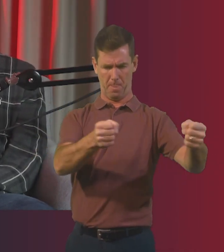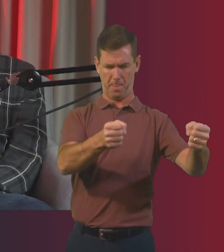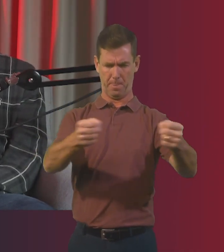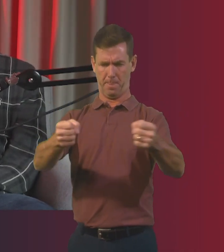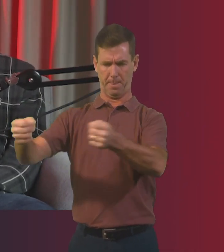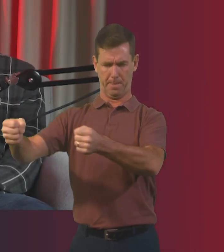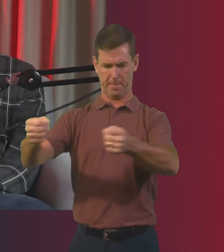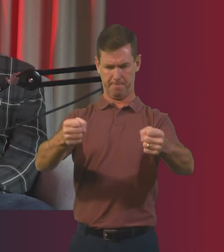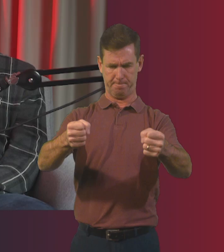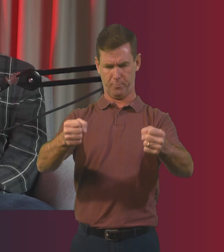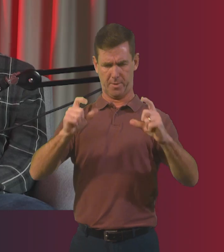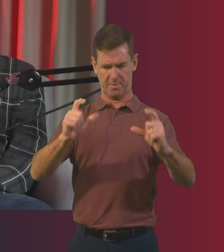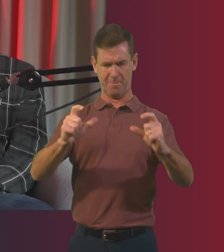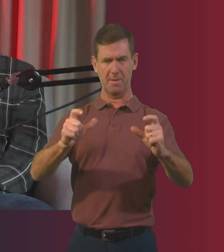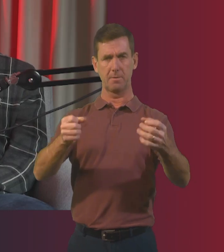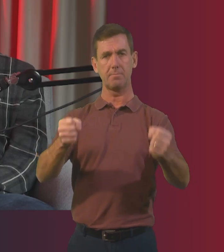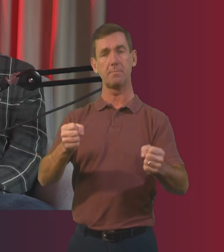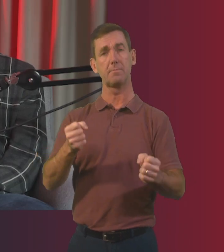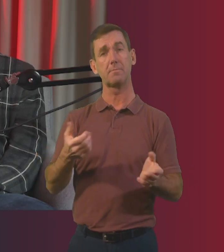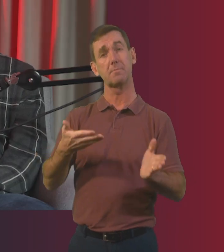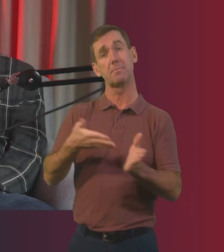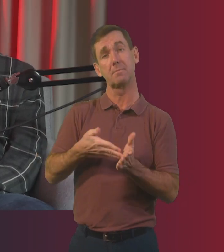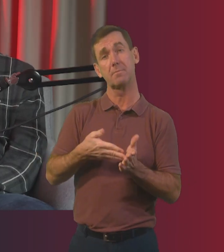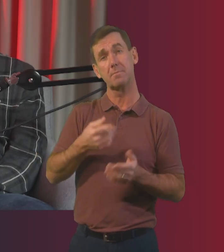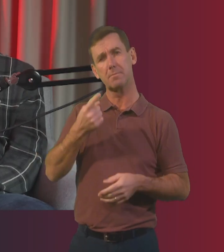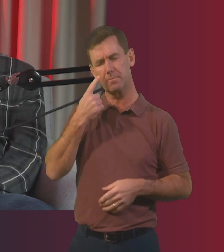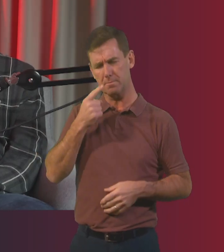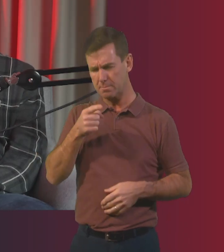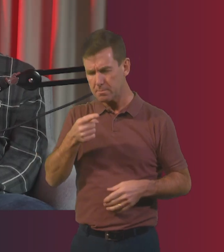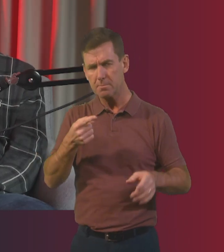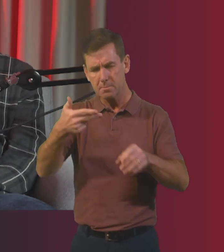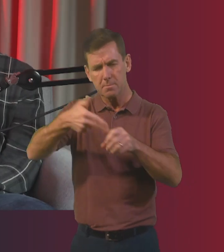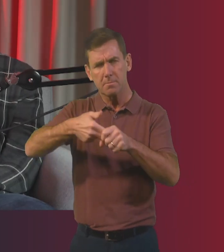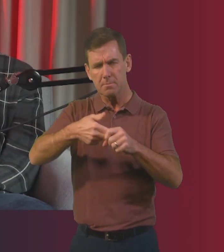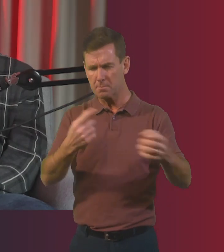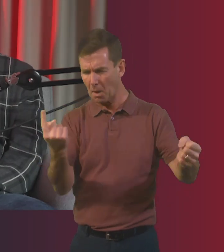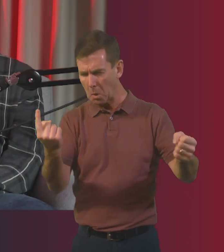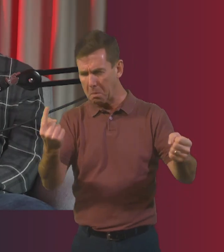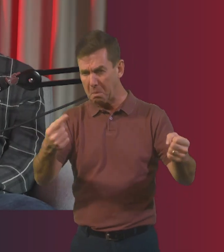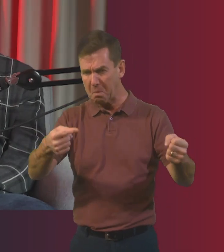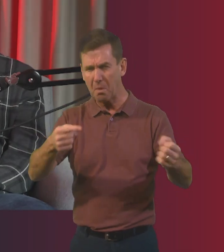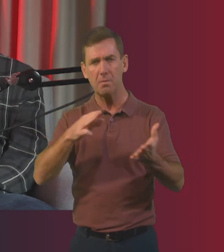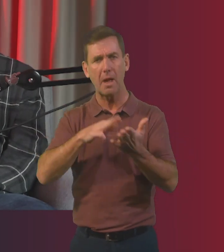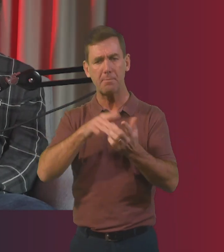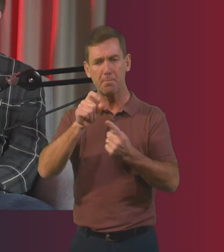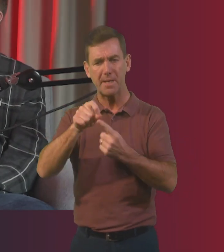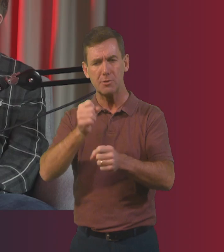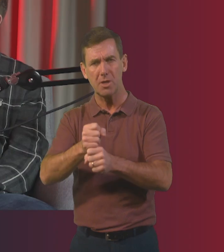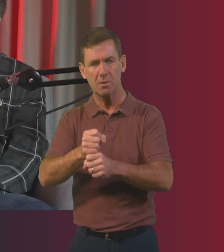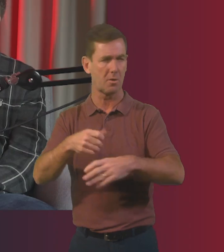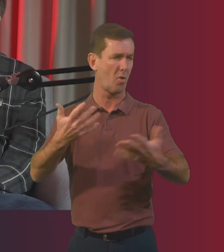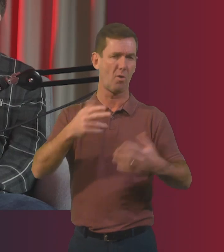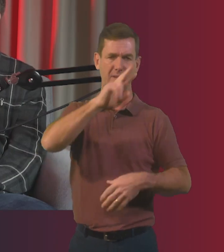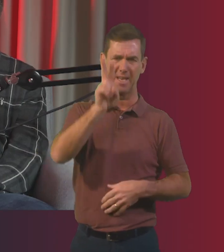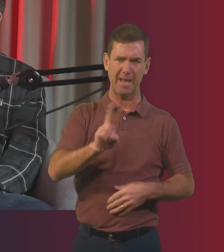hard to do on a test drive, but maybe just have a look at the miles per gallon when you've finished, or the range you've used in an electric car, for example. So you can get an idea of